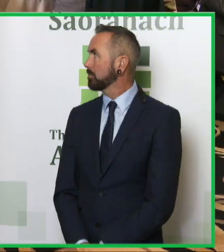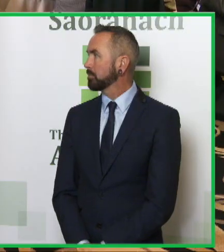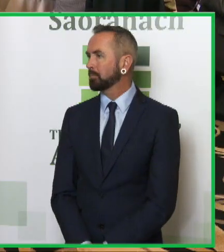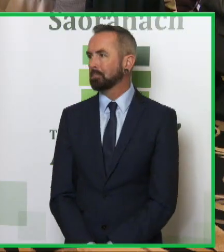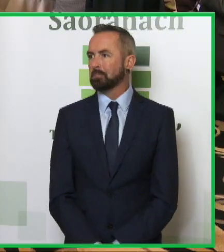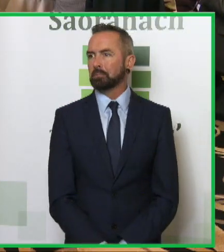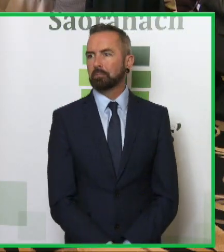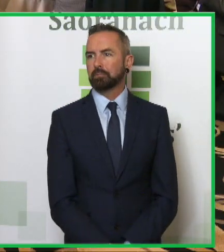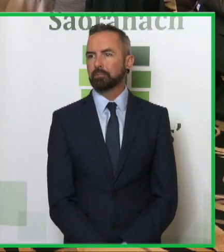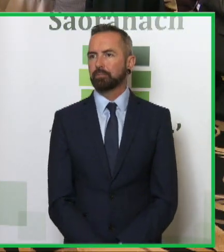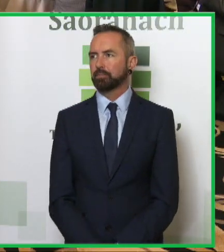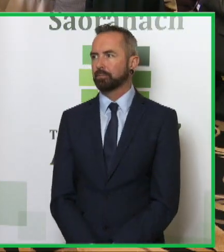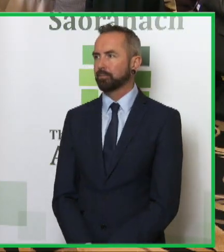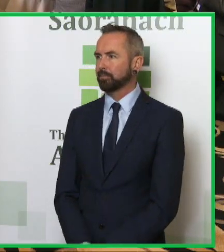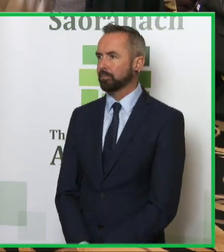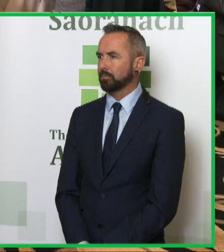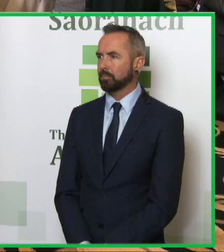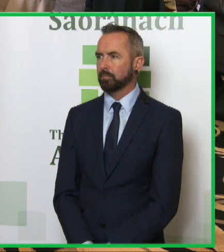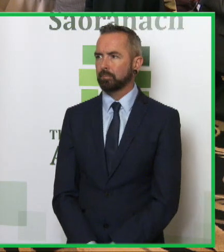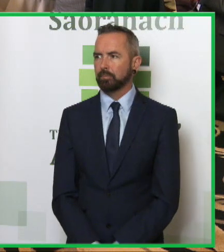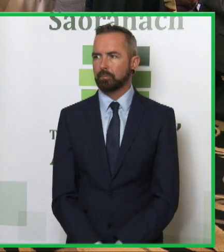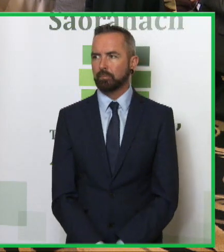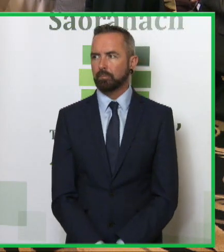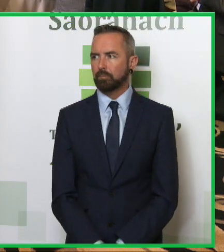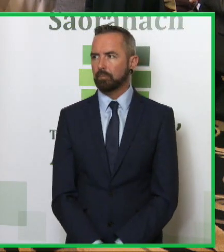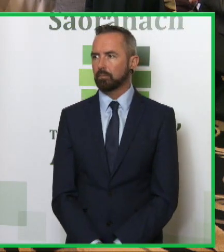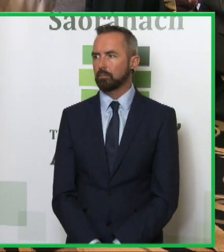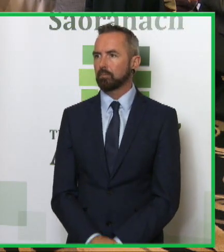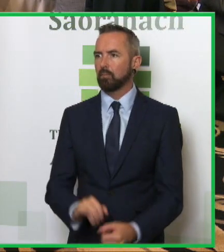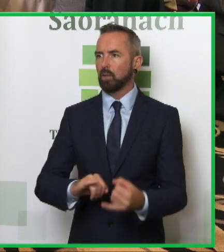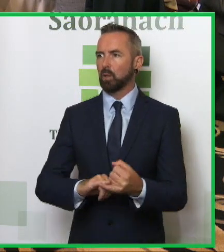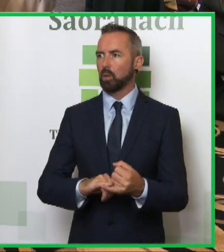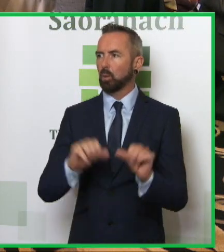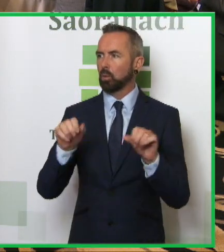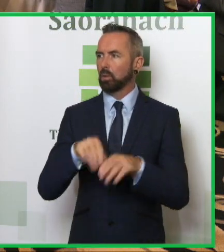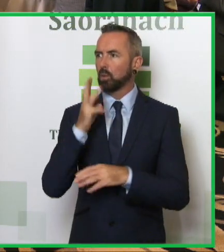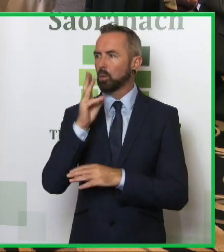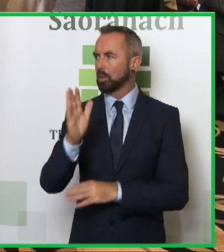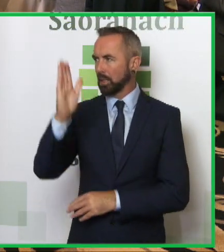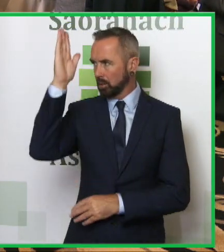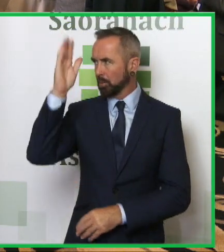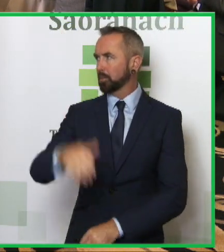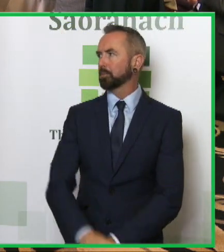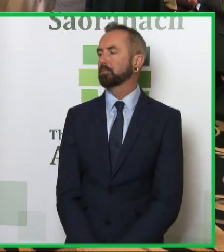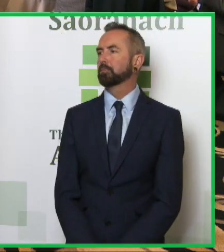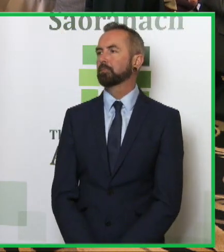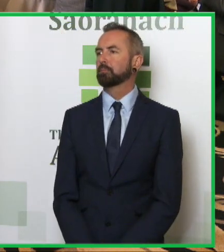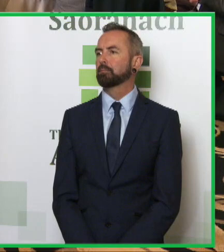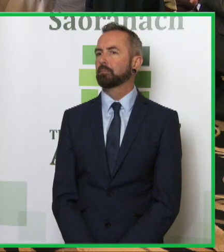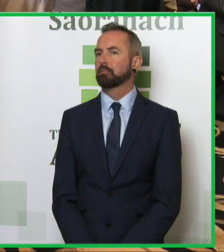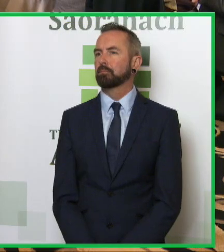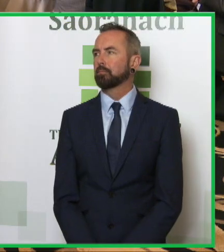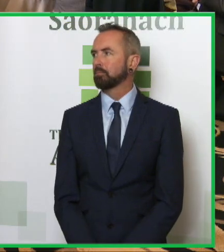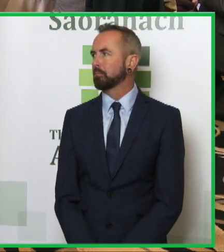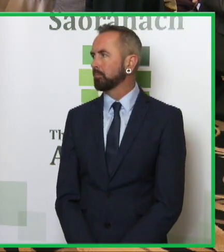Including implementing necessary legislative changes. Carl's much better at this than me. All those in favour of that? Okay,